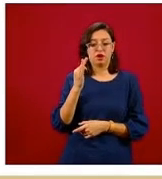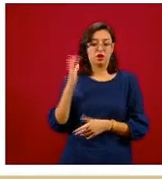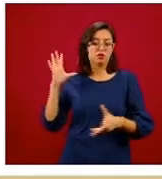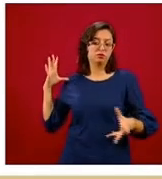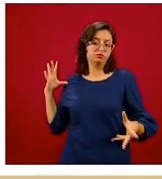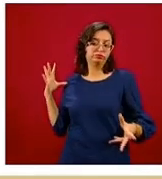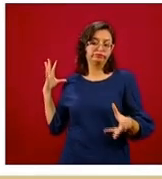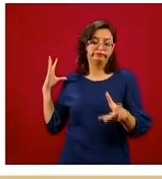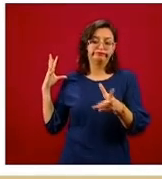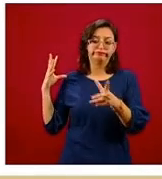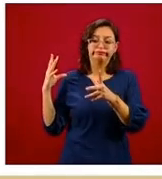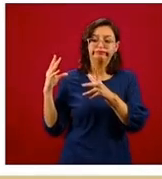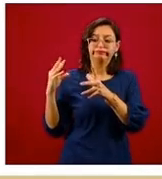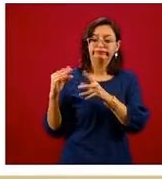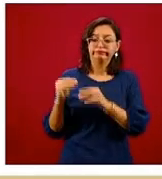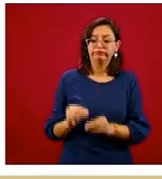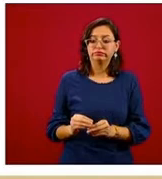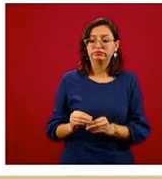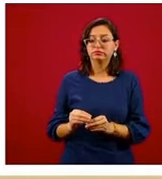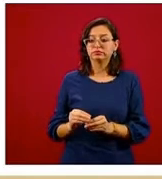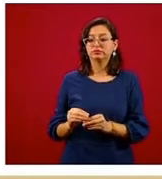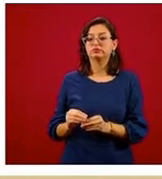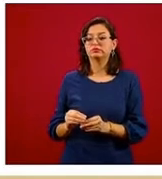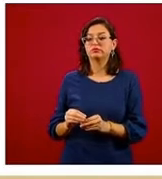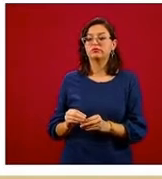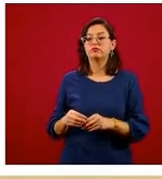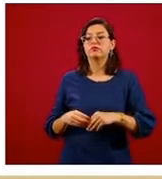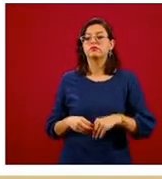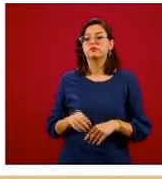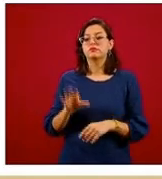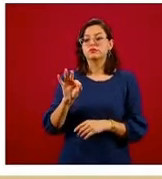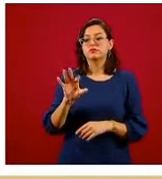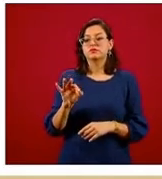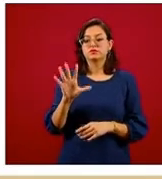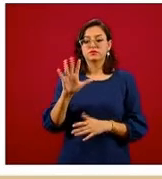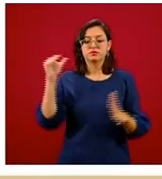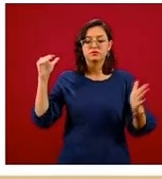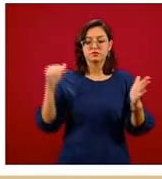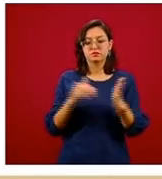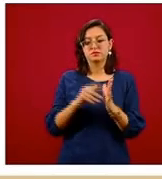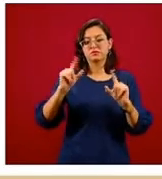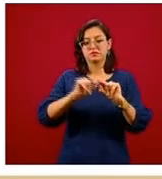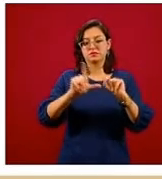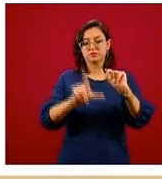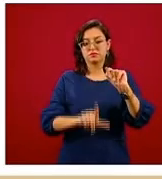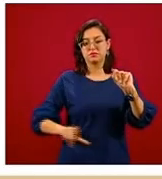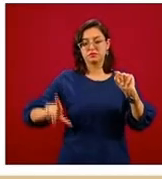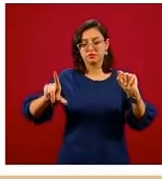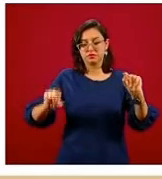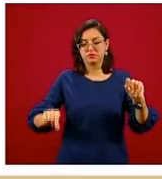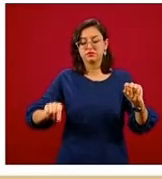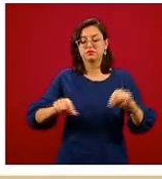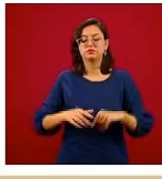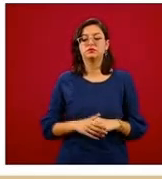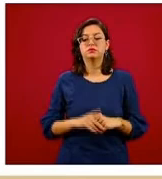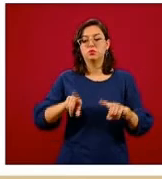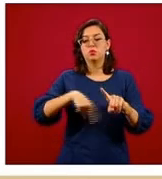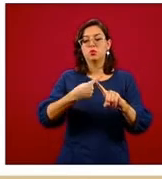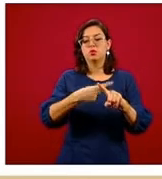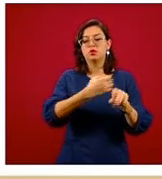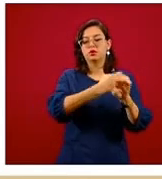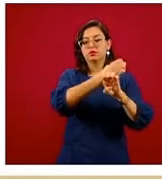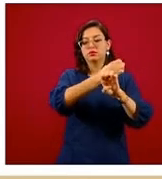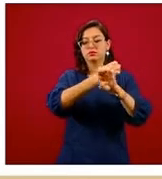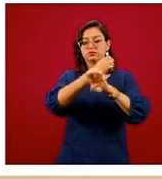the accrued burden, these 45,000 confirmed cases to SARS-CoV-2,